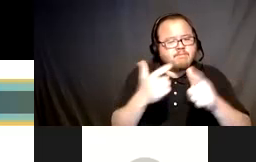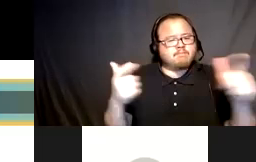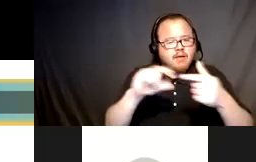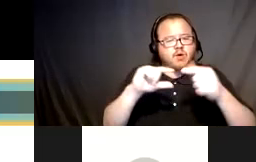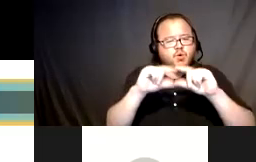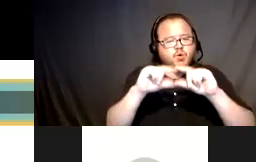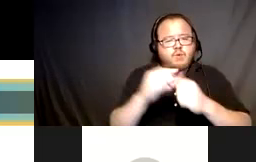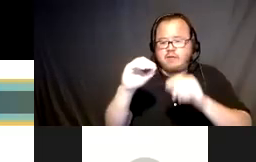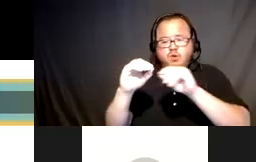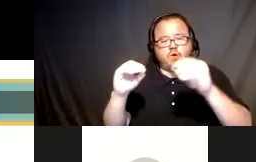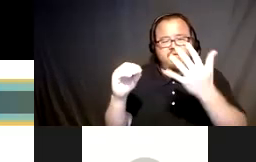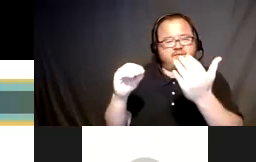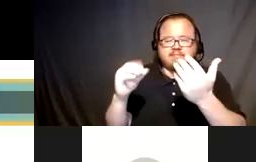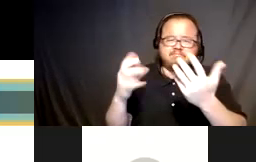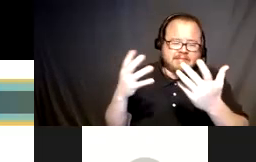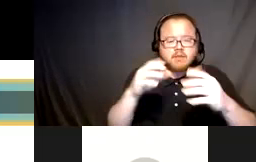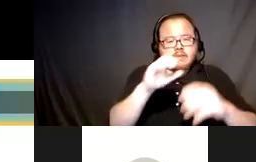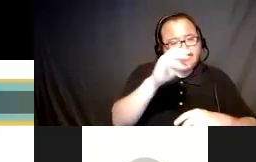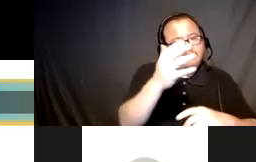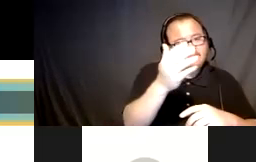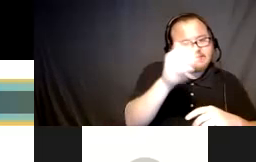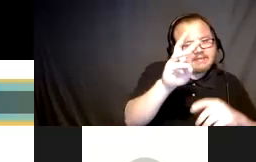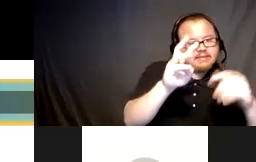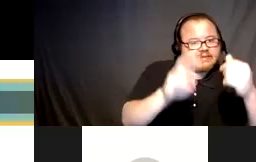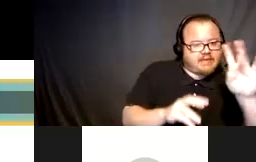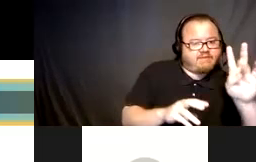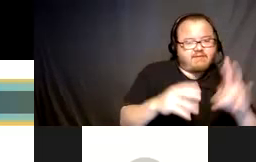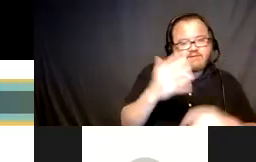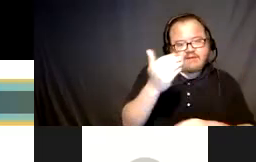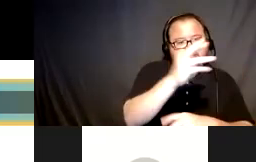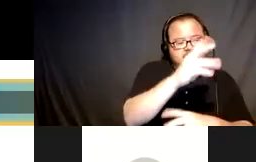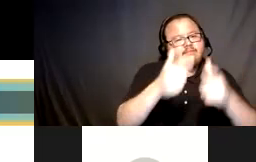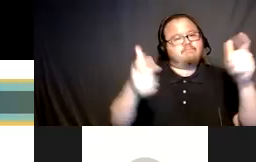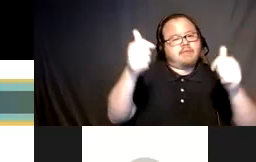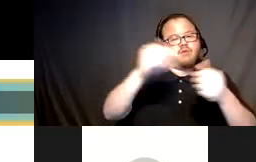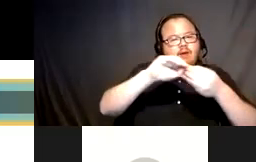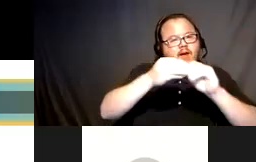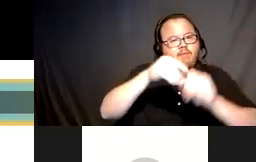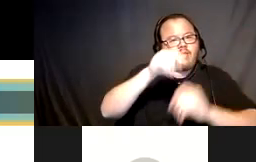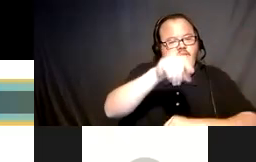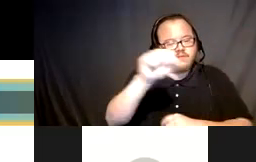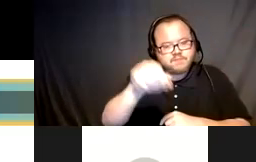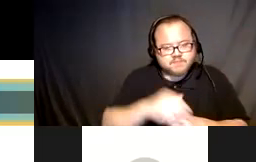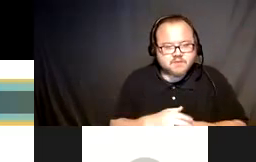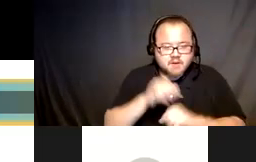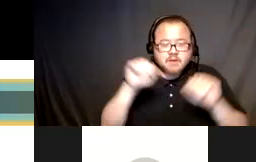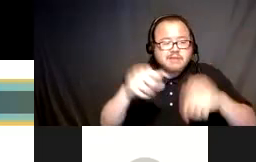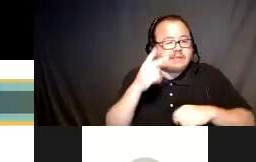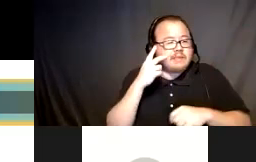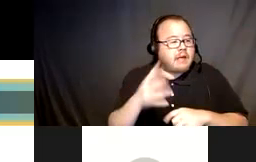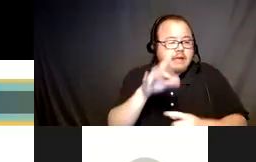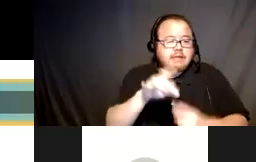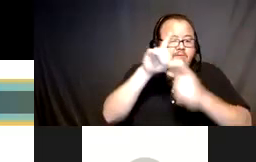that 0 to 17, that for the most part, they've been the larger proportion. But you can also see that except